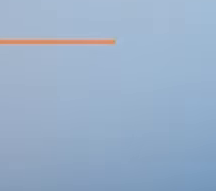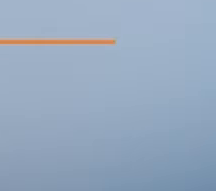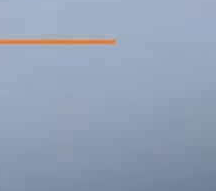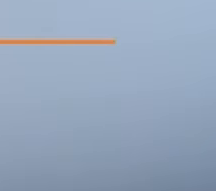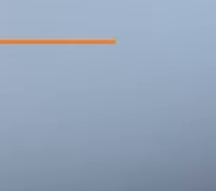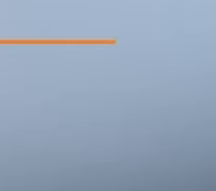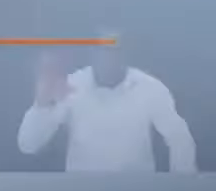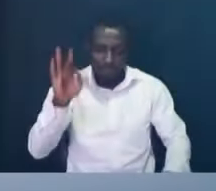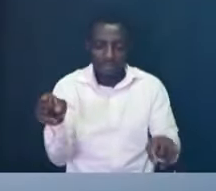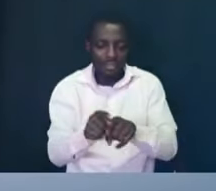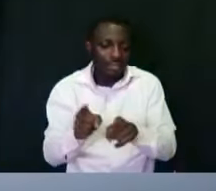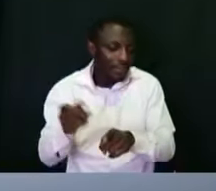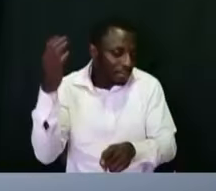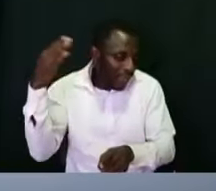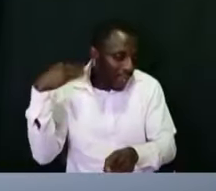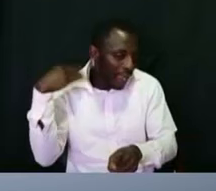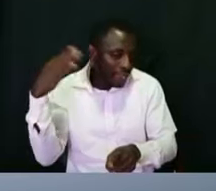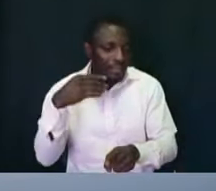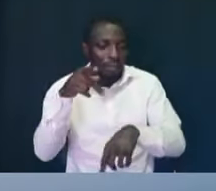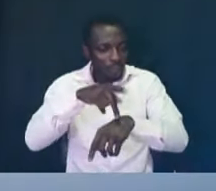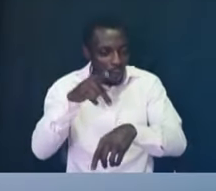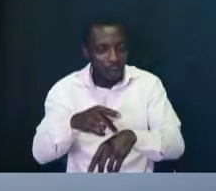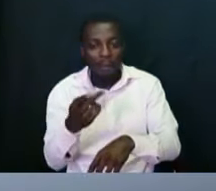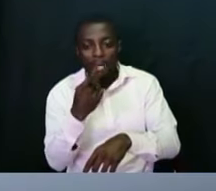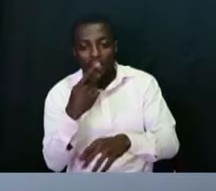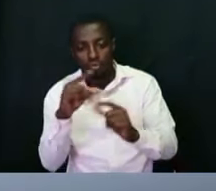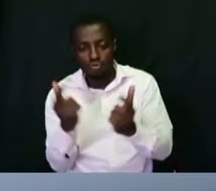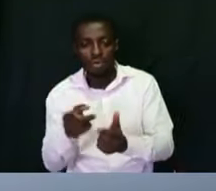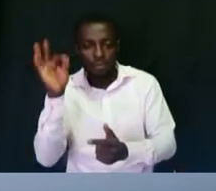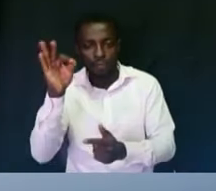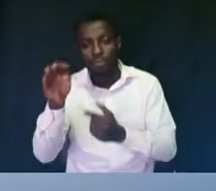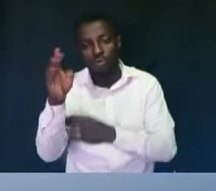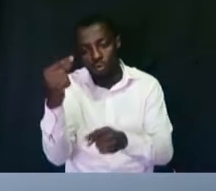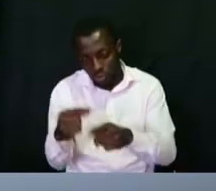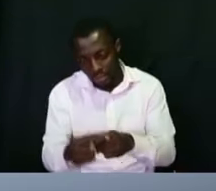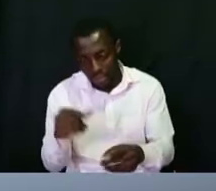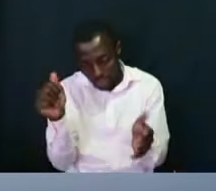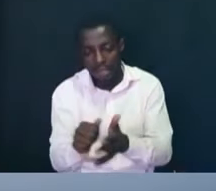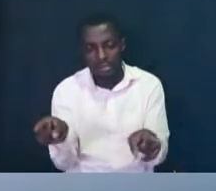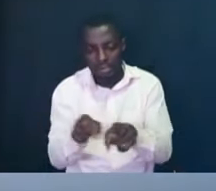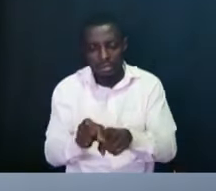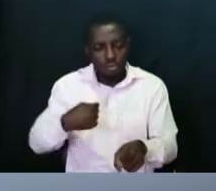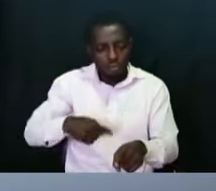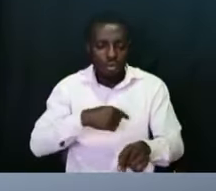selflessly, as the apostles did. And we will push back the pushbacks.